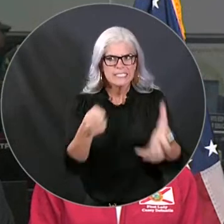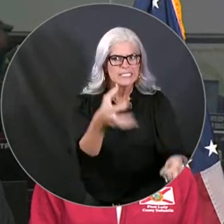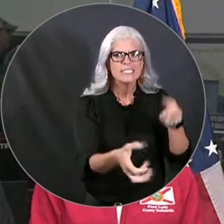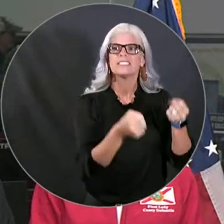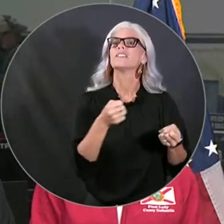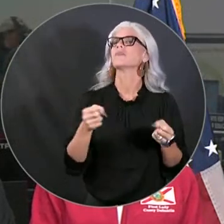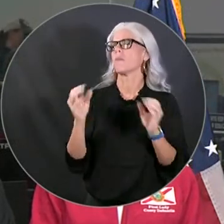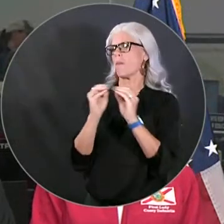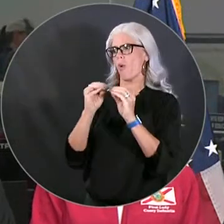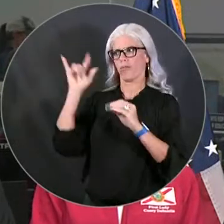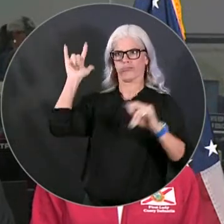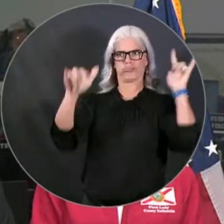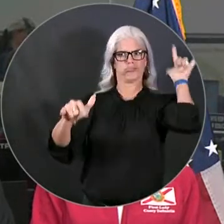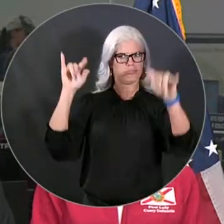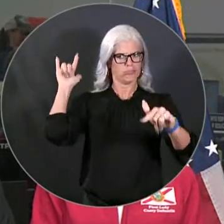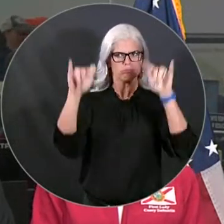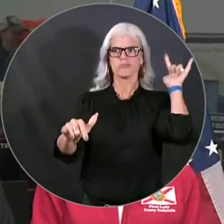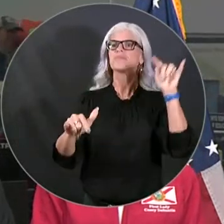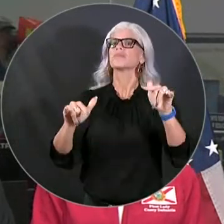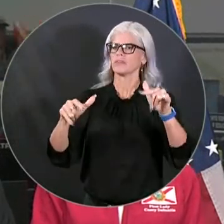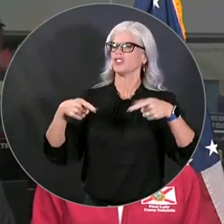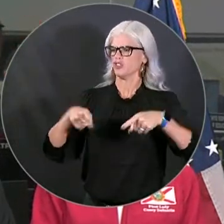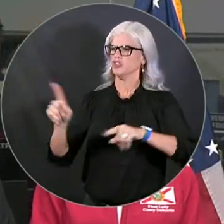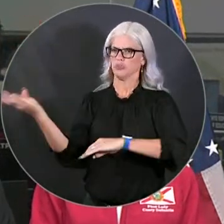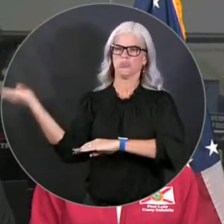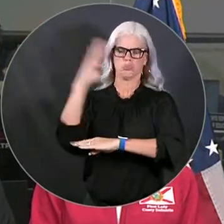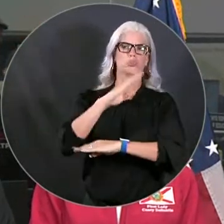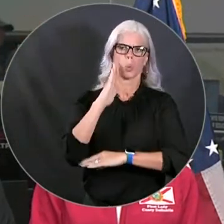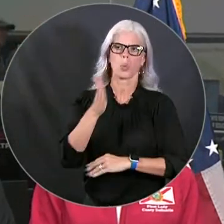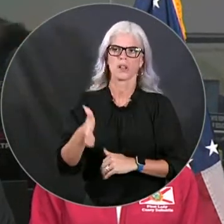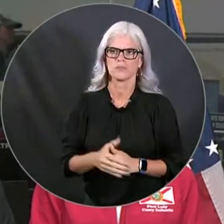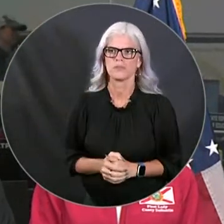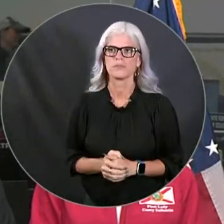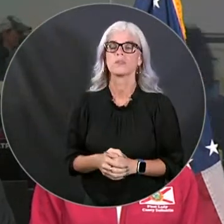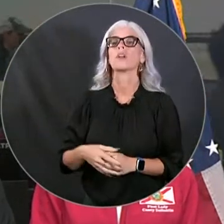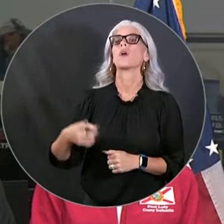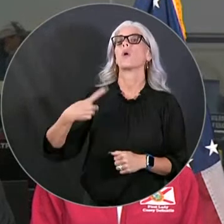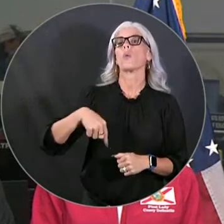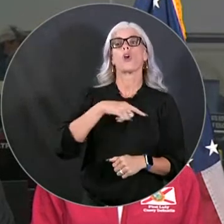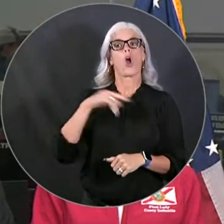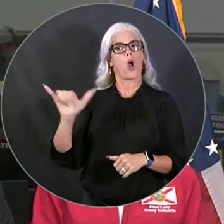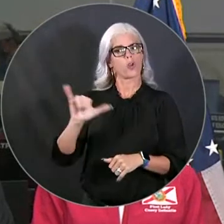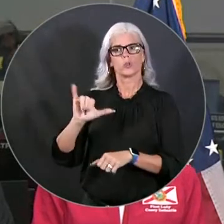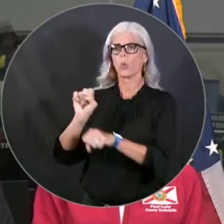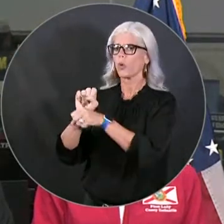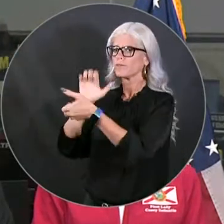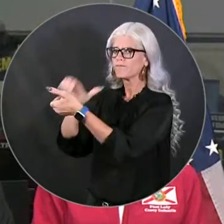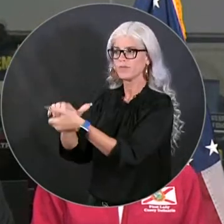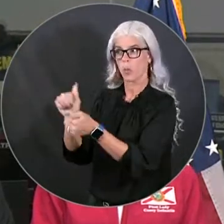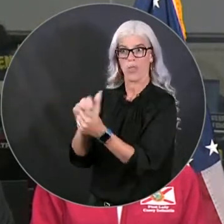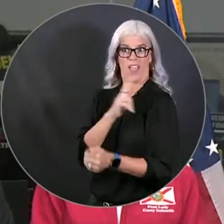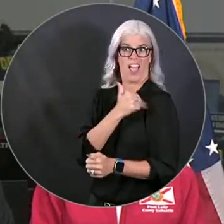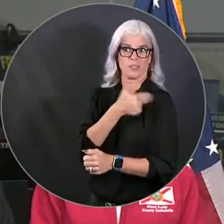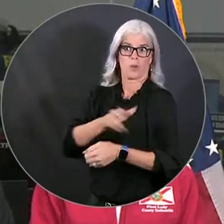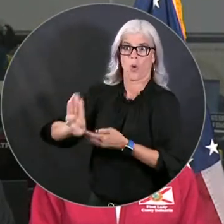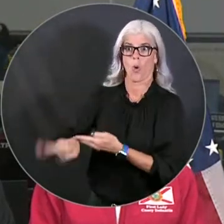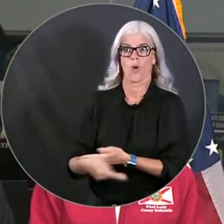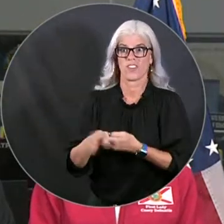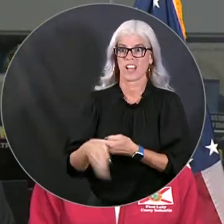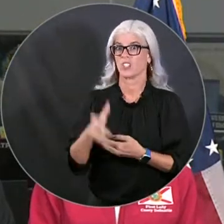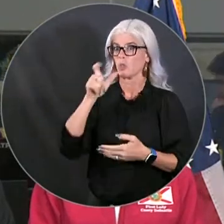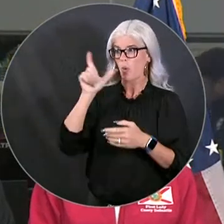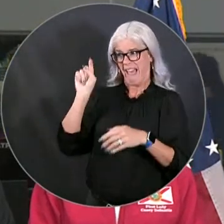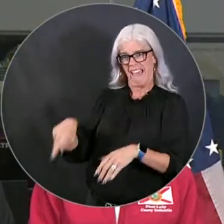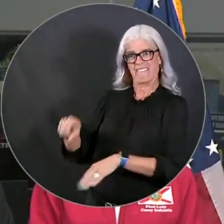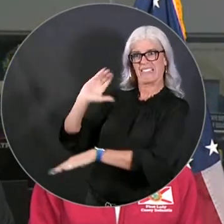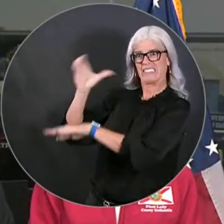in as the day goes on. We've also been working with hospitals overnight who've been on generator power.